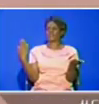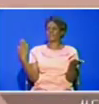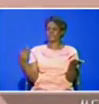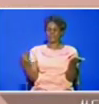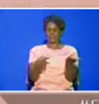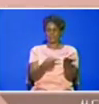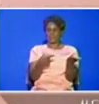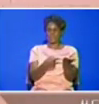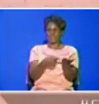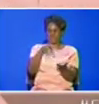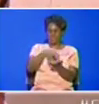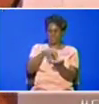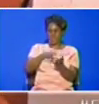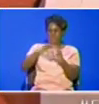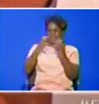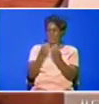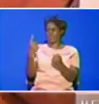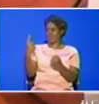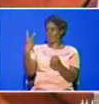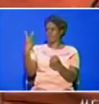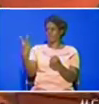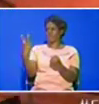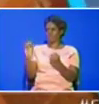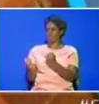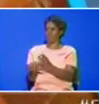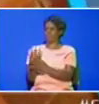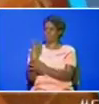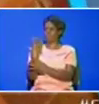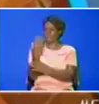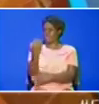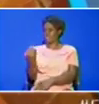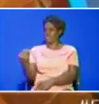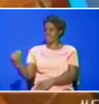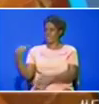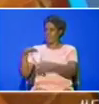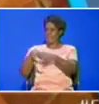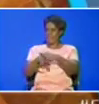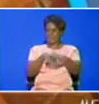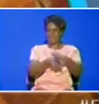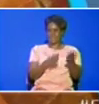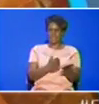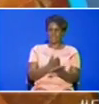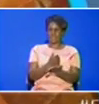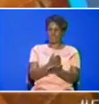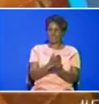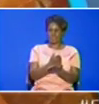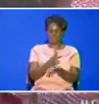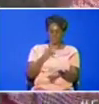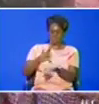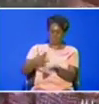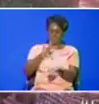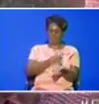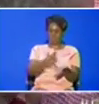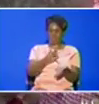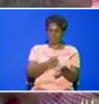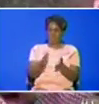Digital content for class 1 and 2 has been developed and pupils are accessing it through the school lesson tablets. And